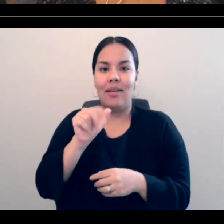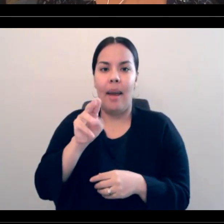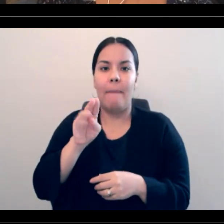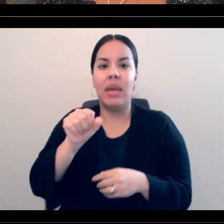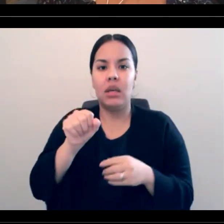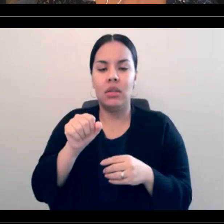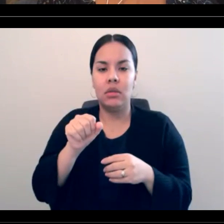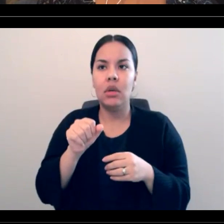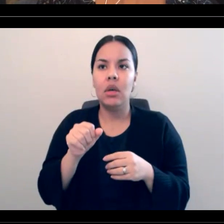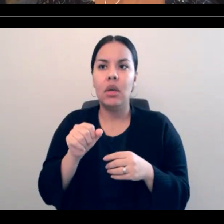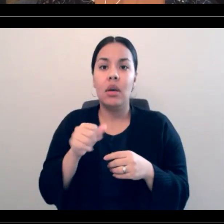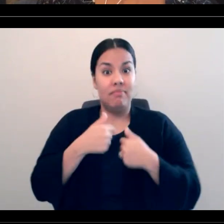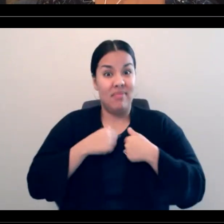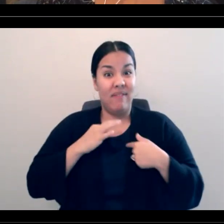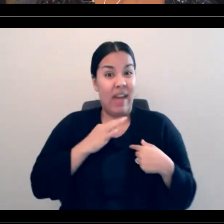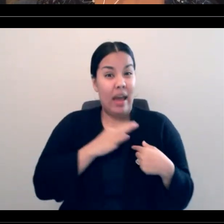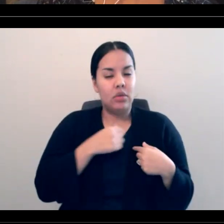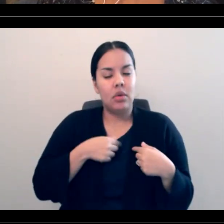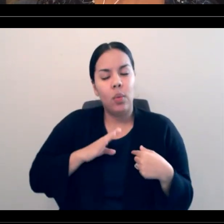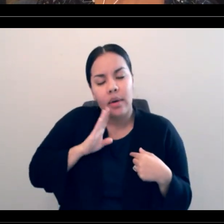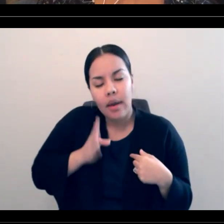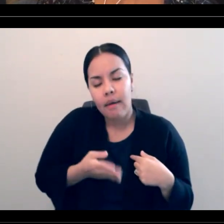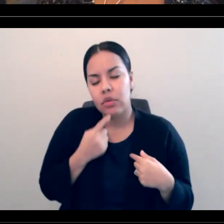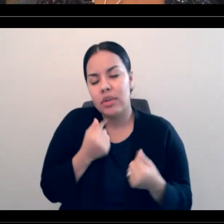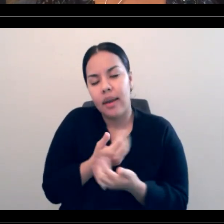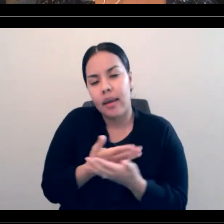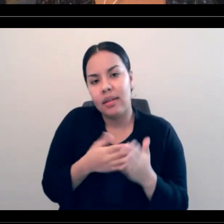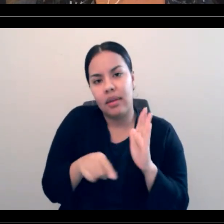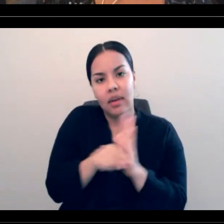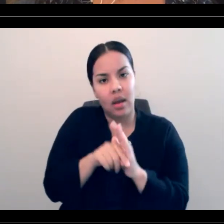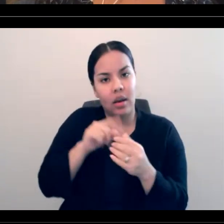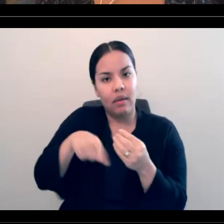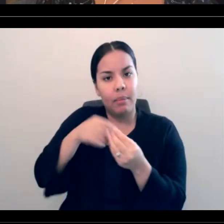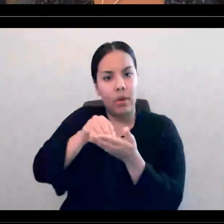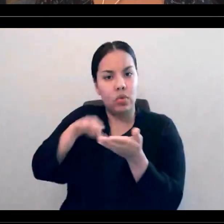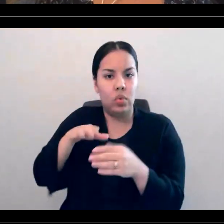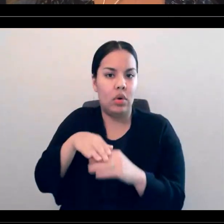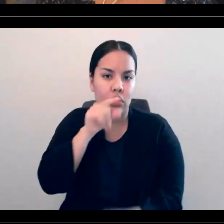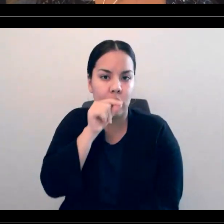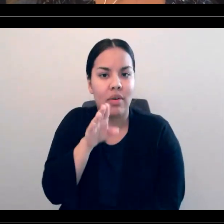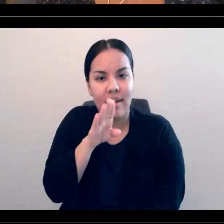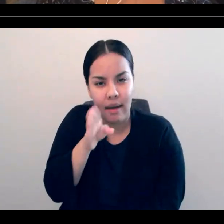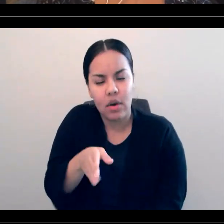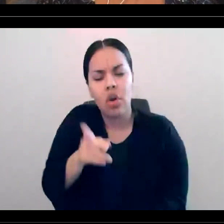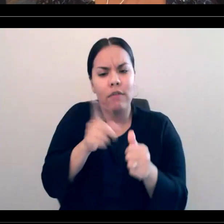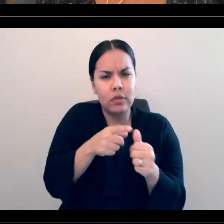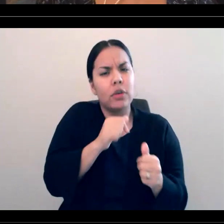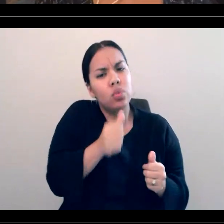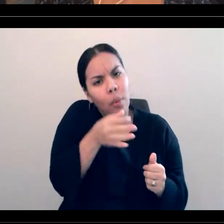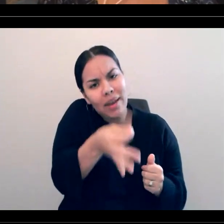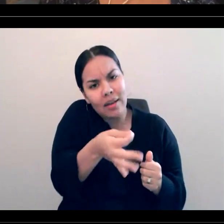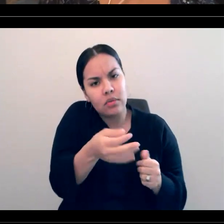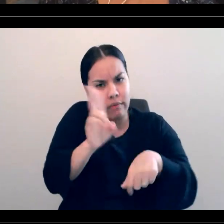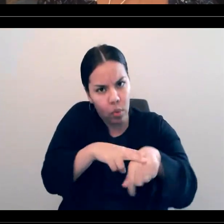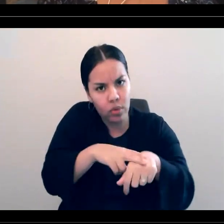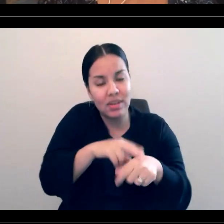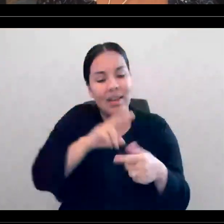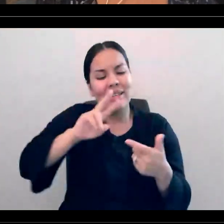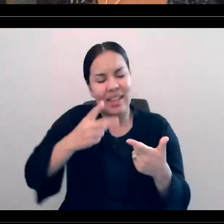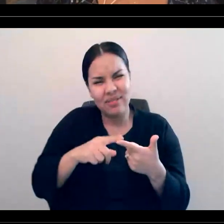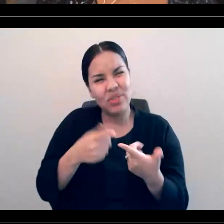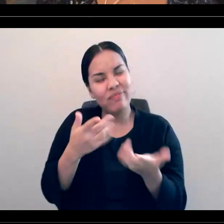would never say something negative about a student on Twitter. Like, first of all, yeah, don't be an asshole. But second of all, that's an abuse of